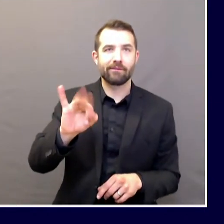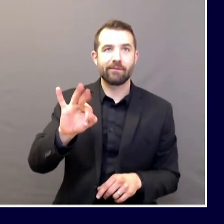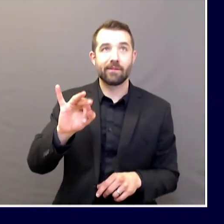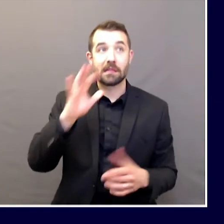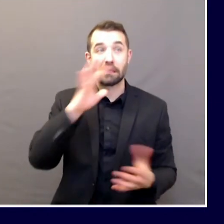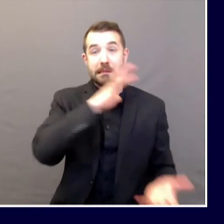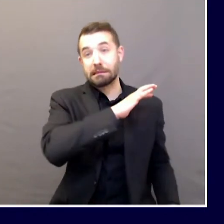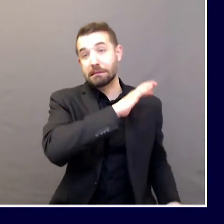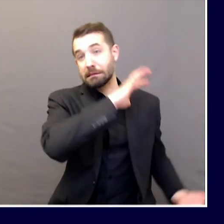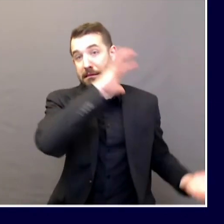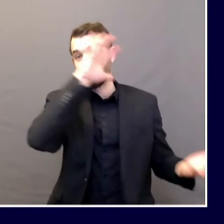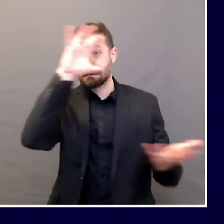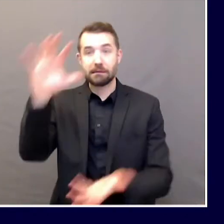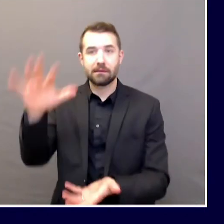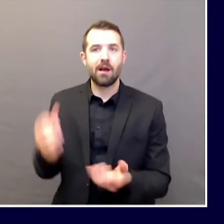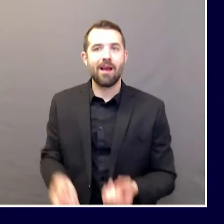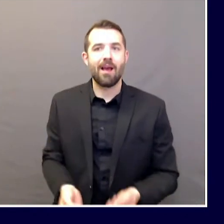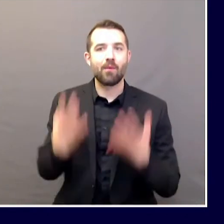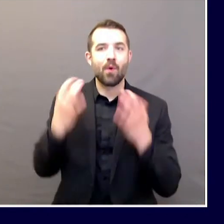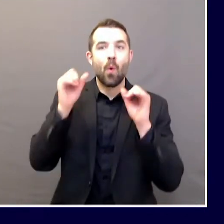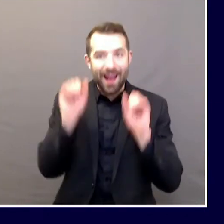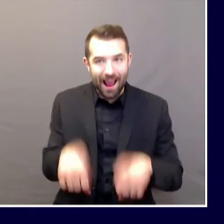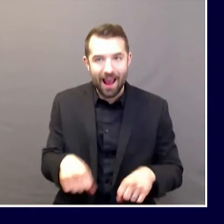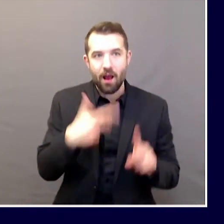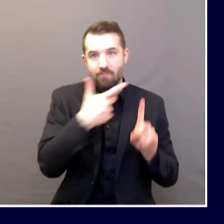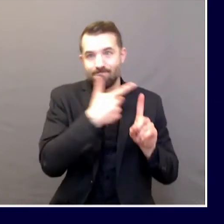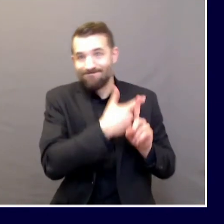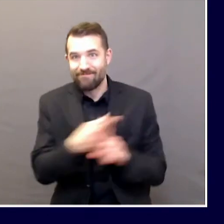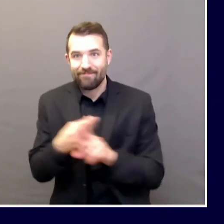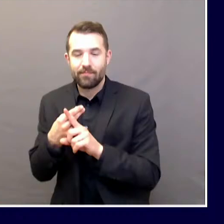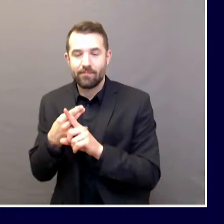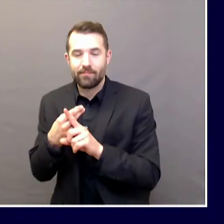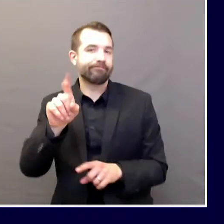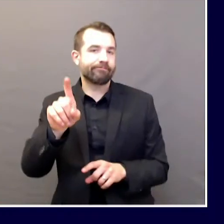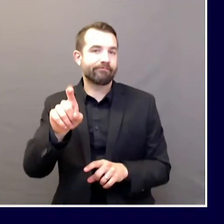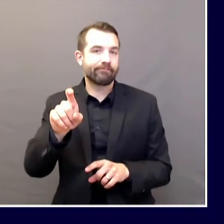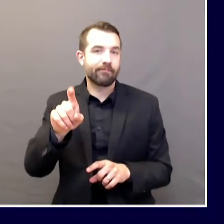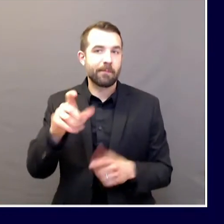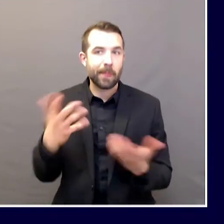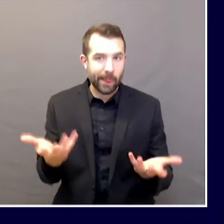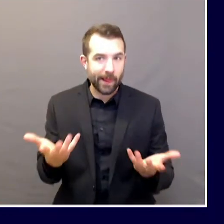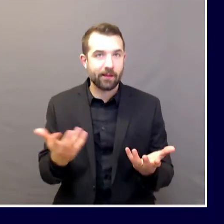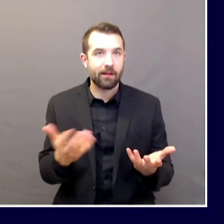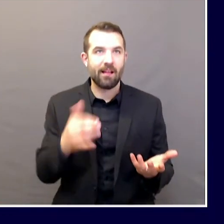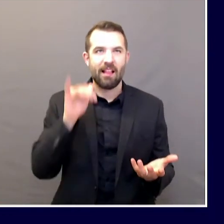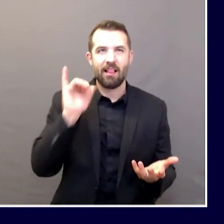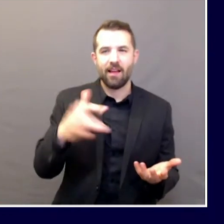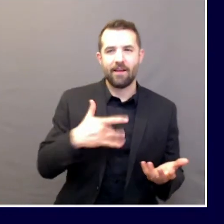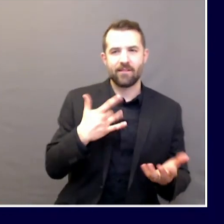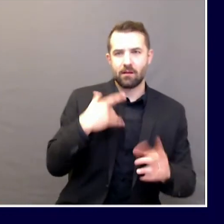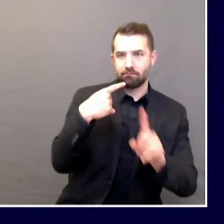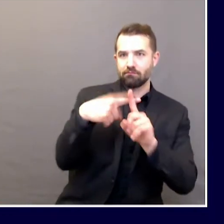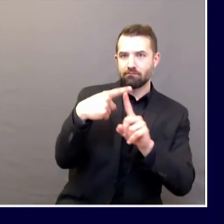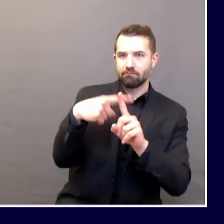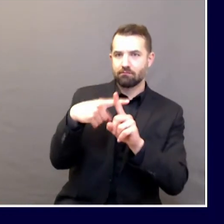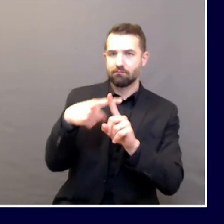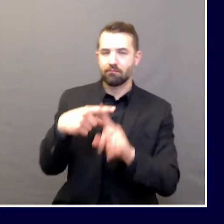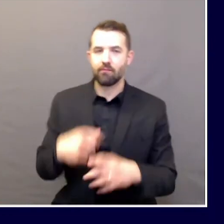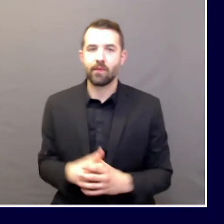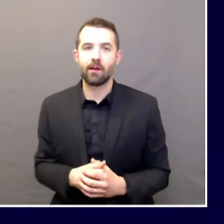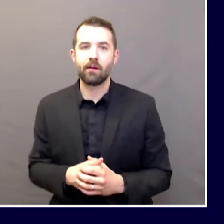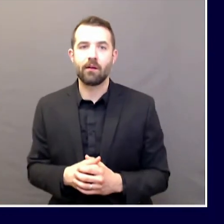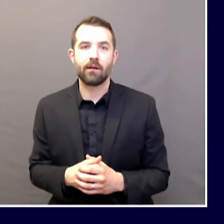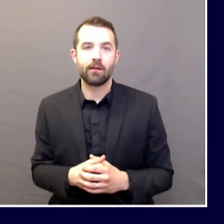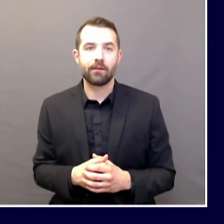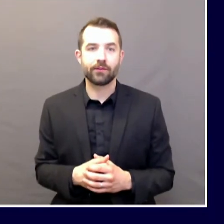are we between where we are right now and how much you could be doing at the top end? How much headroom do we have? And the answer